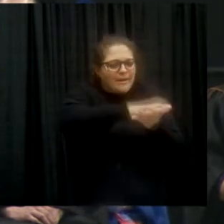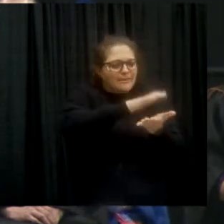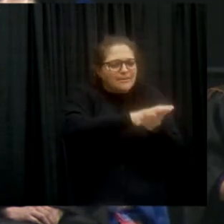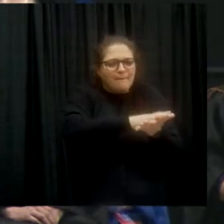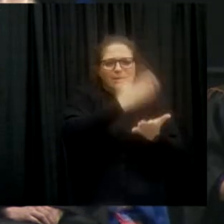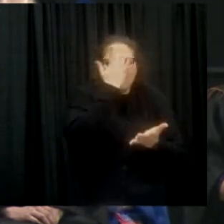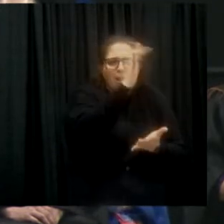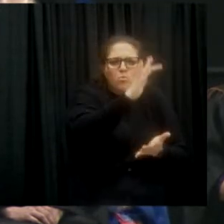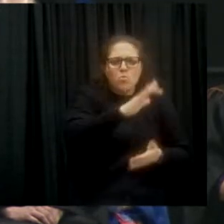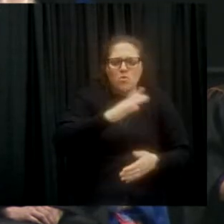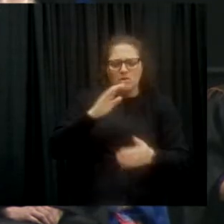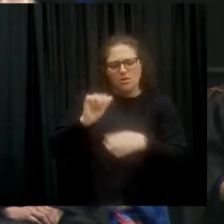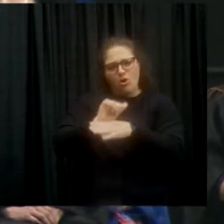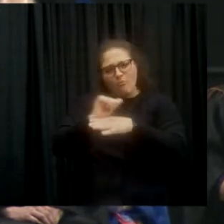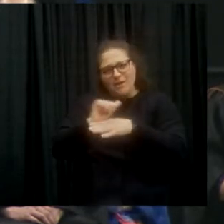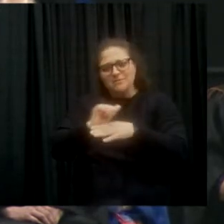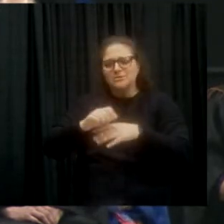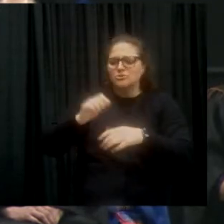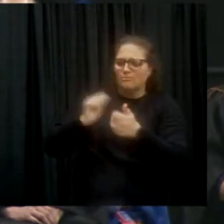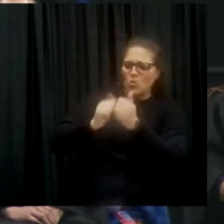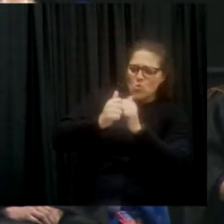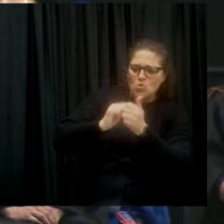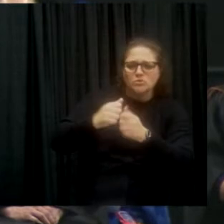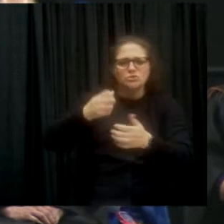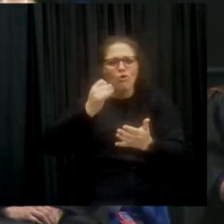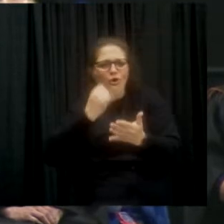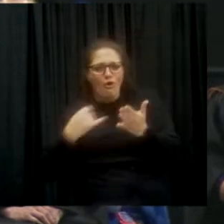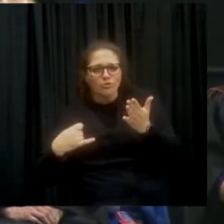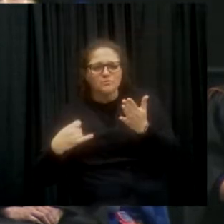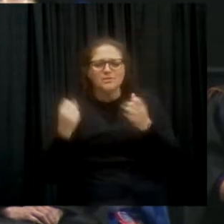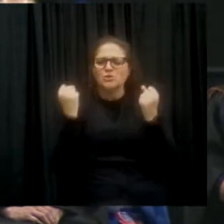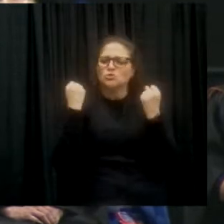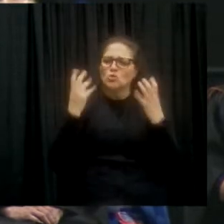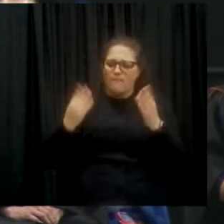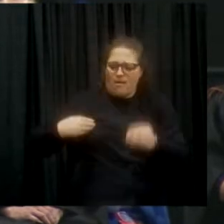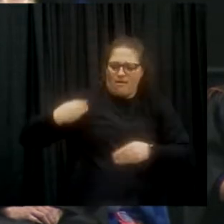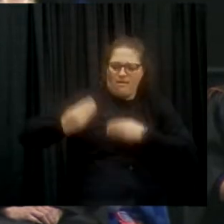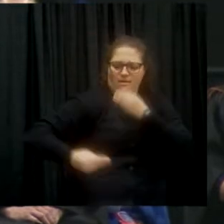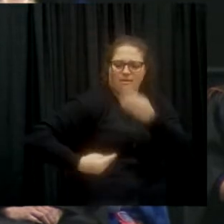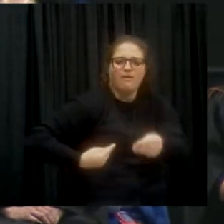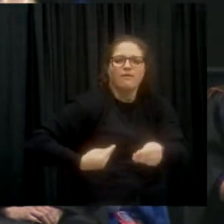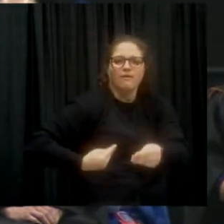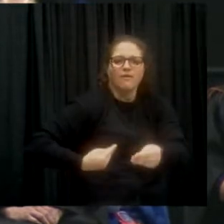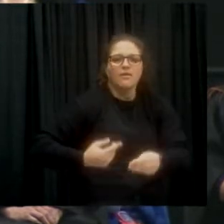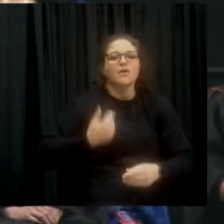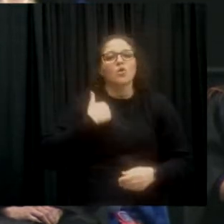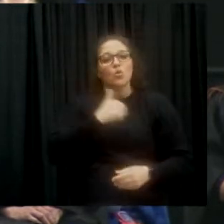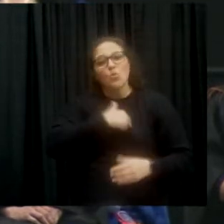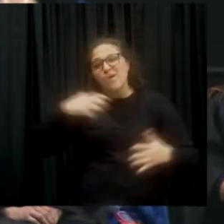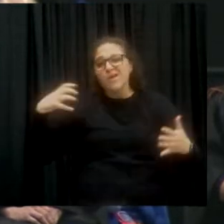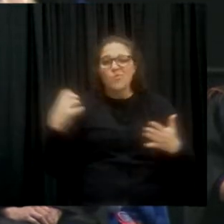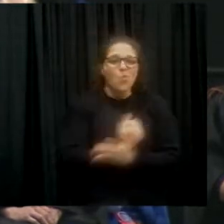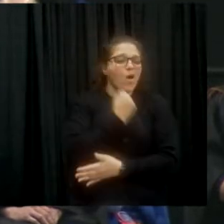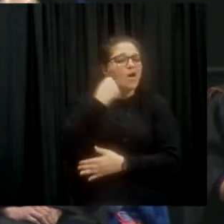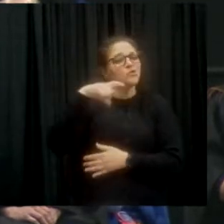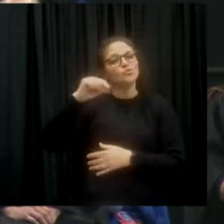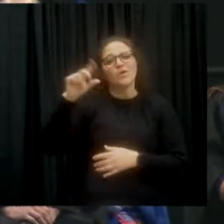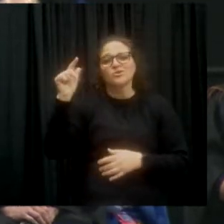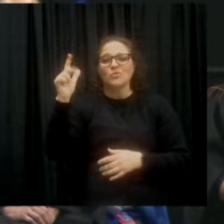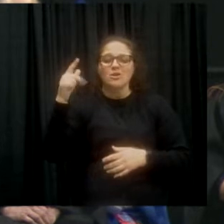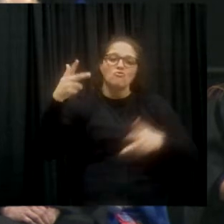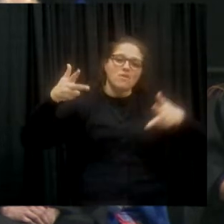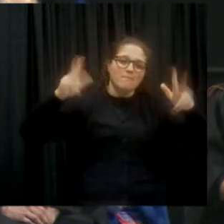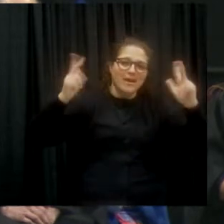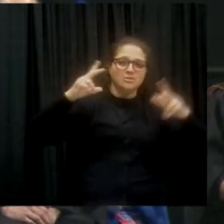academics, fine arts, sports, legacies, and so much more. We won the 2023